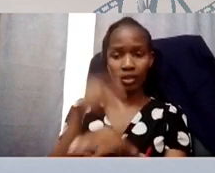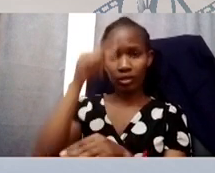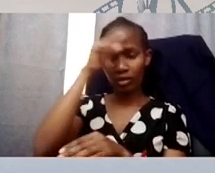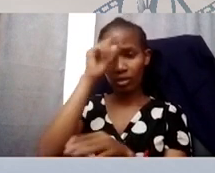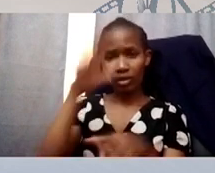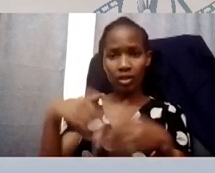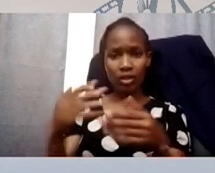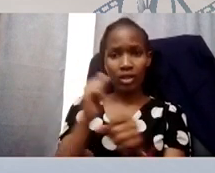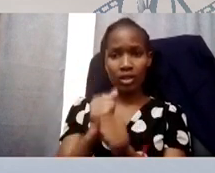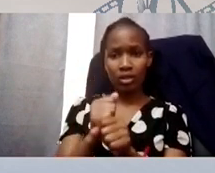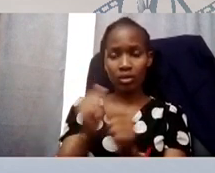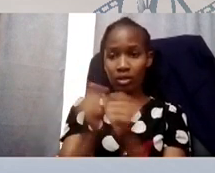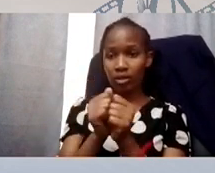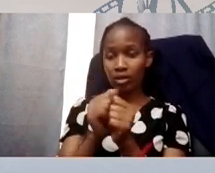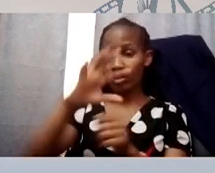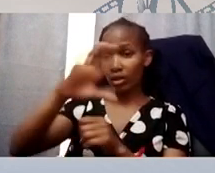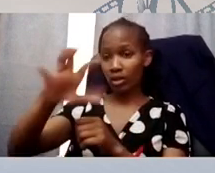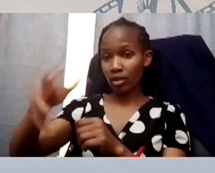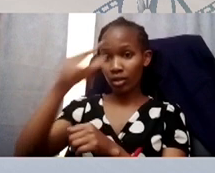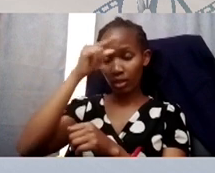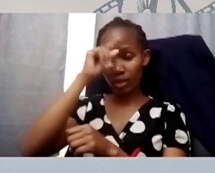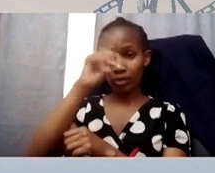the county government?